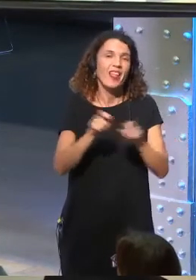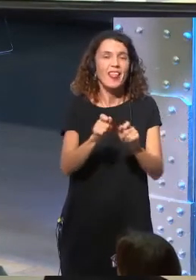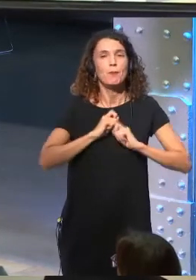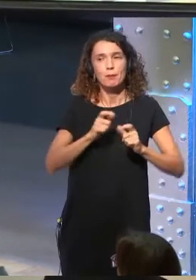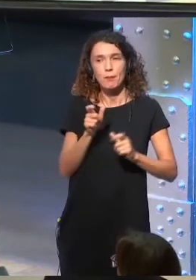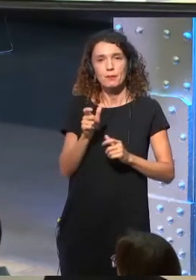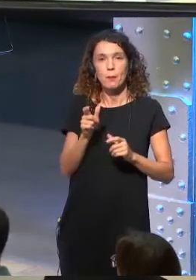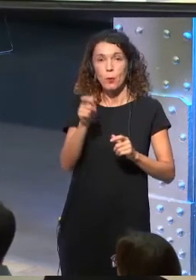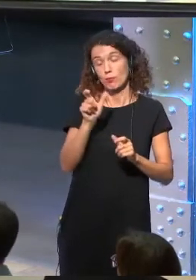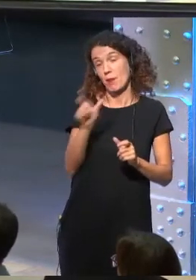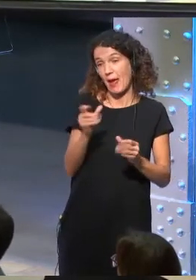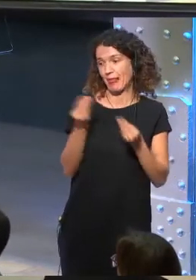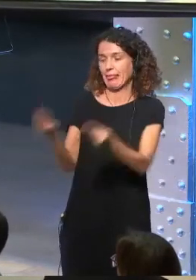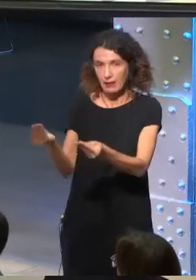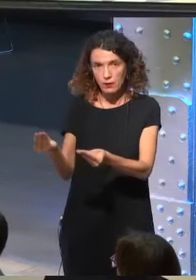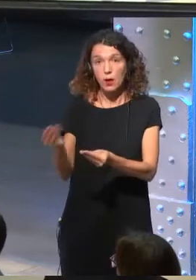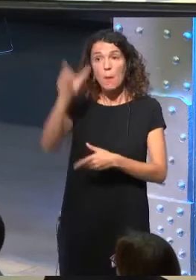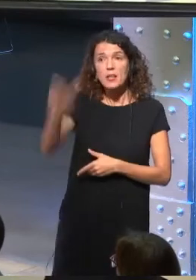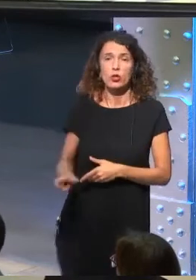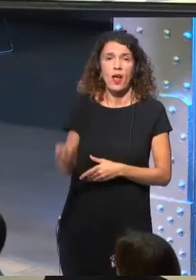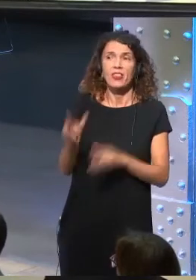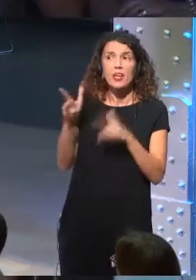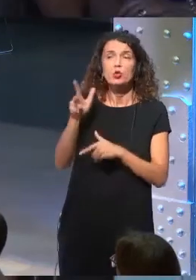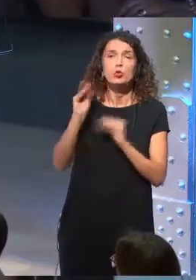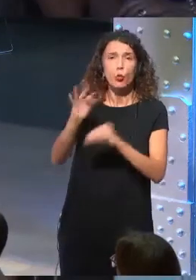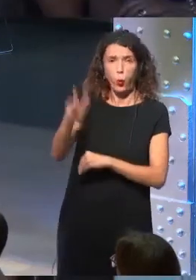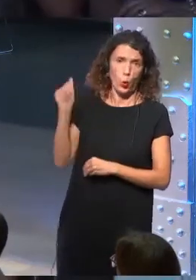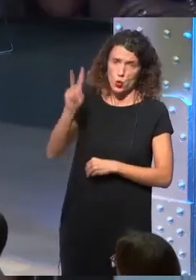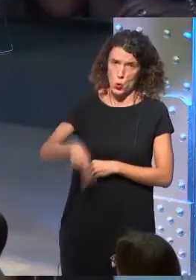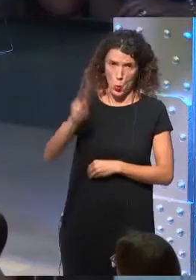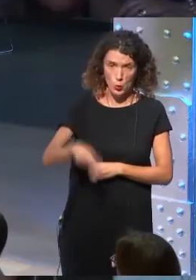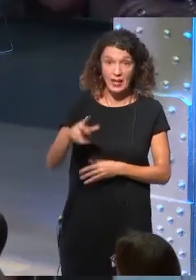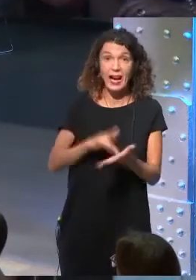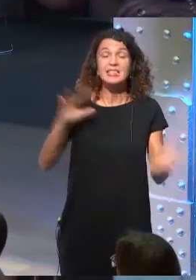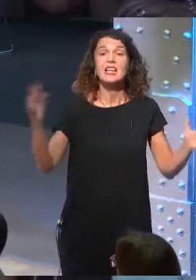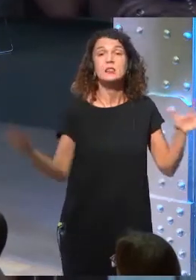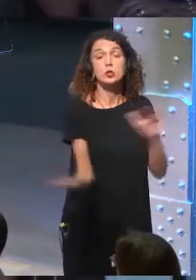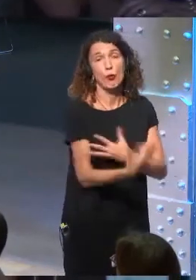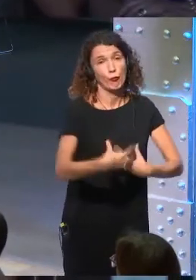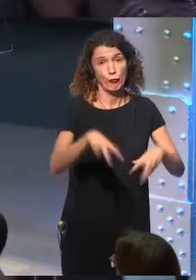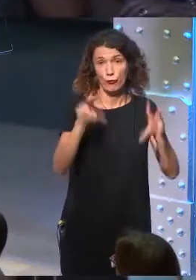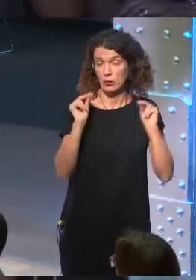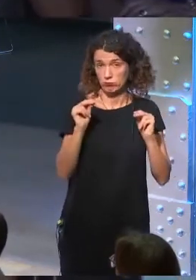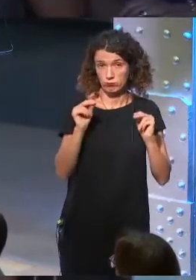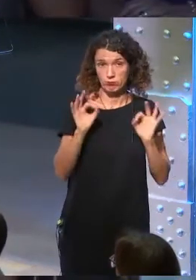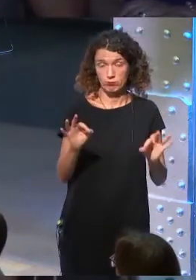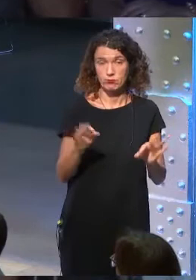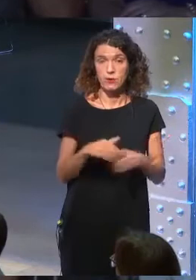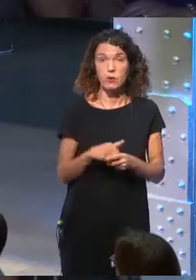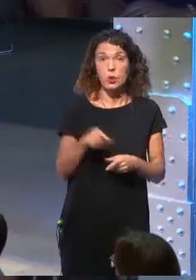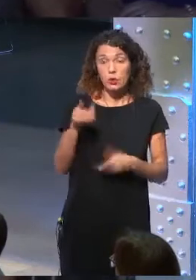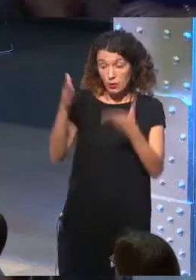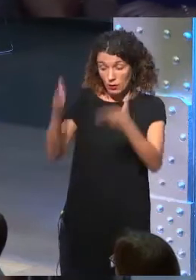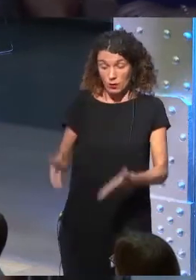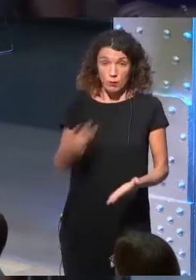to giving the floor to someone that should always have been able to speak. The transition